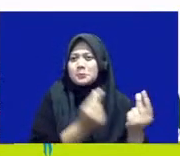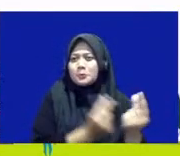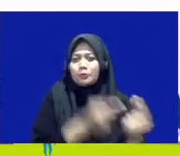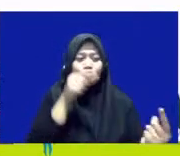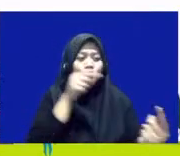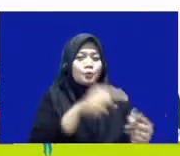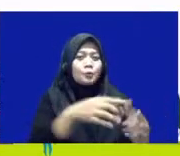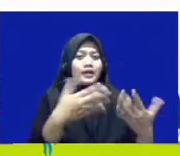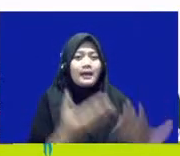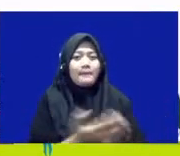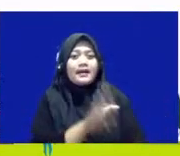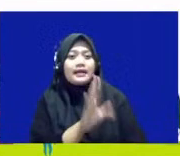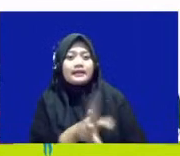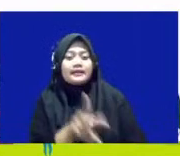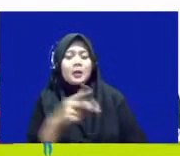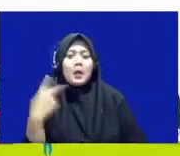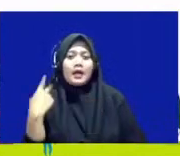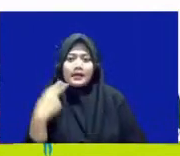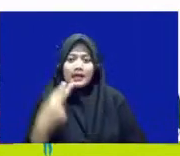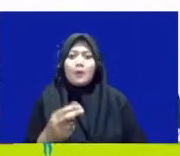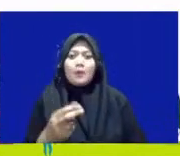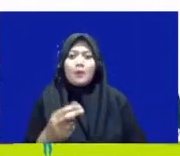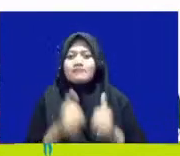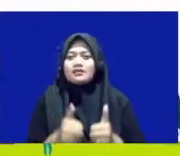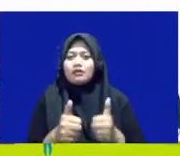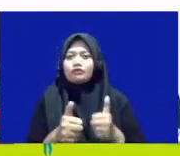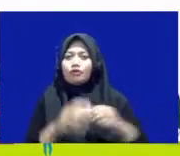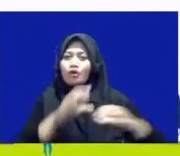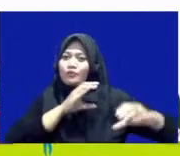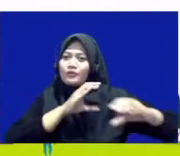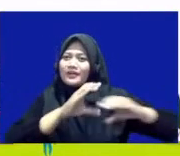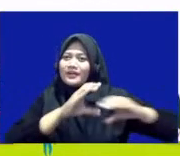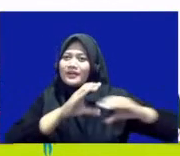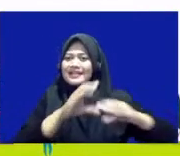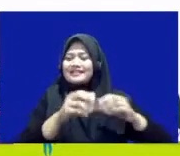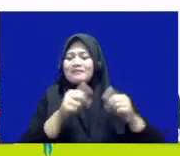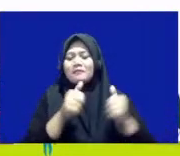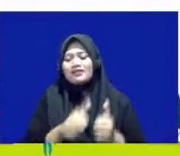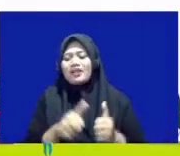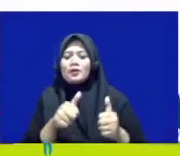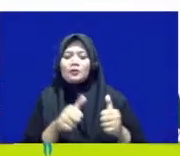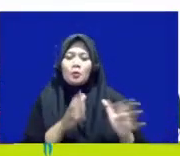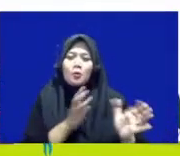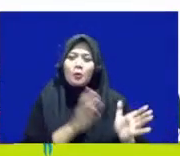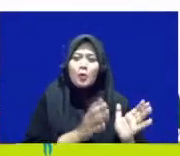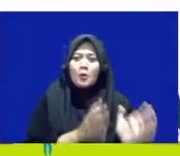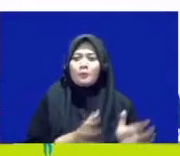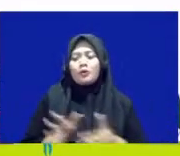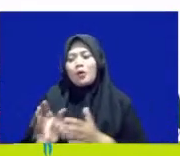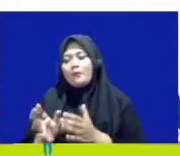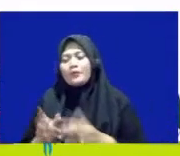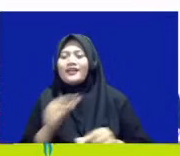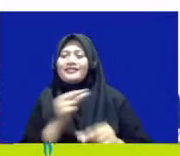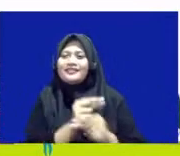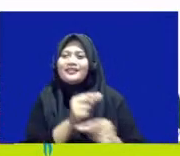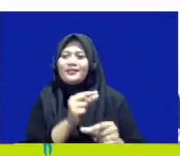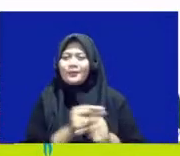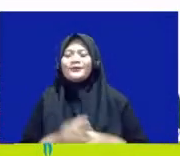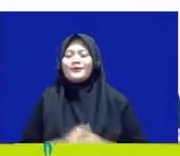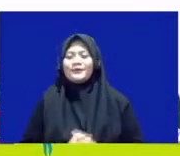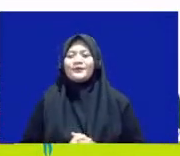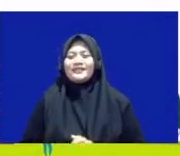have an exchange going? Young people know these things much better than we do. I don't know TikTok